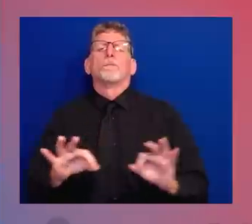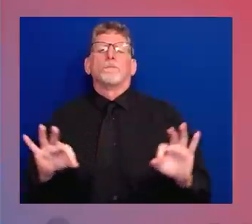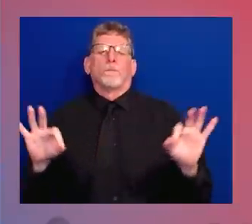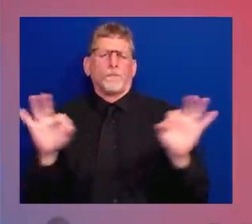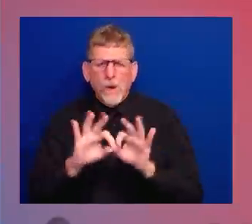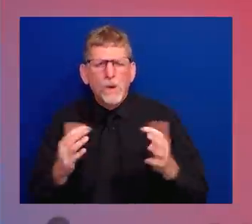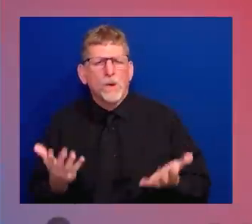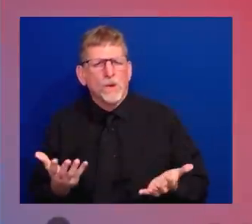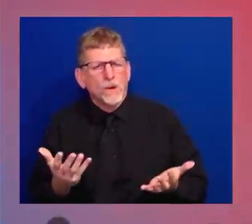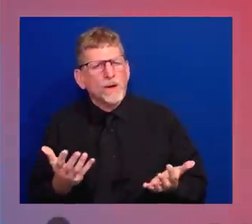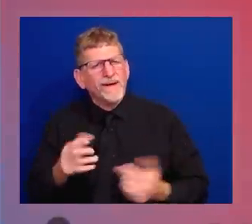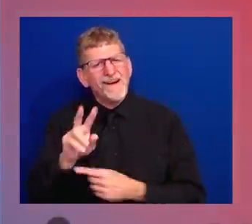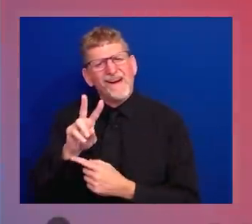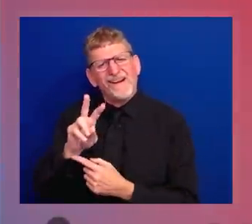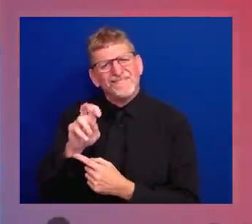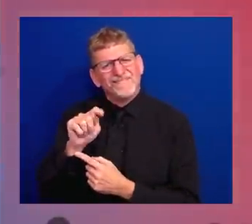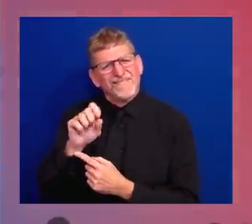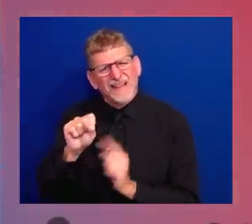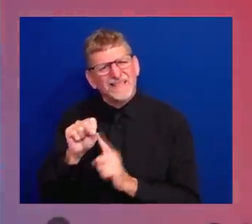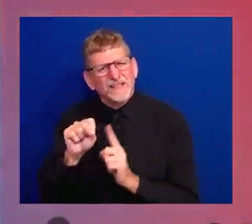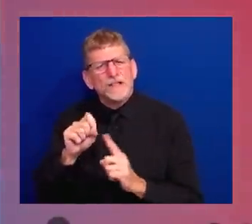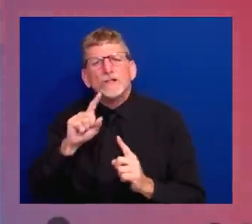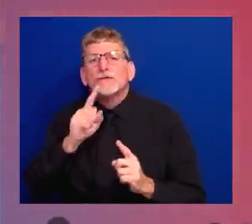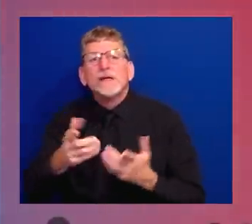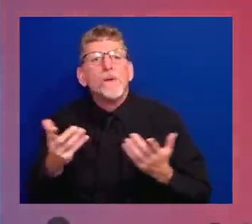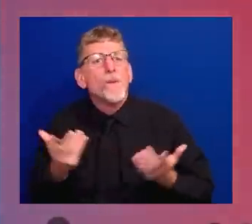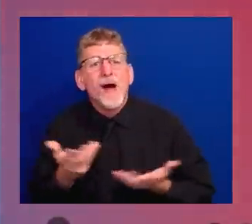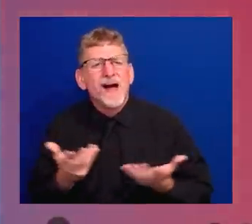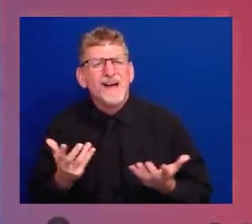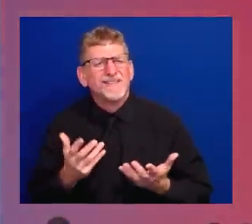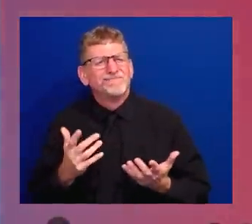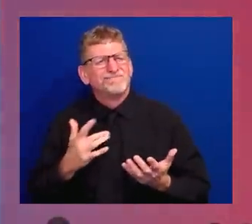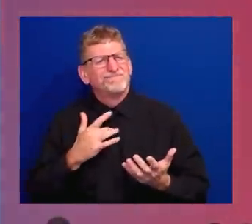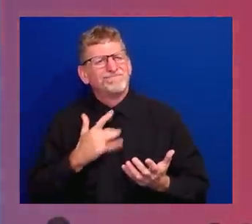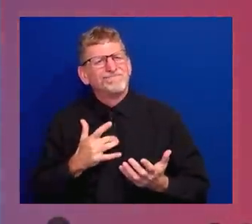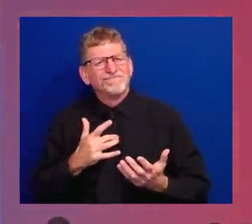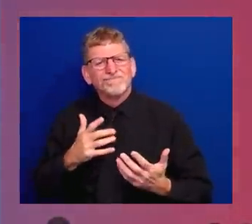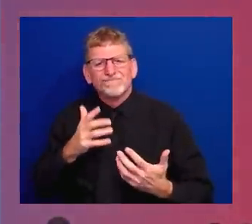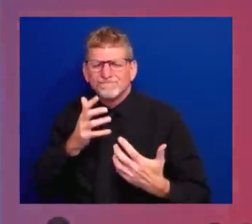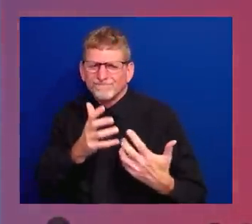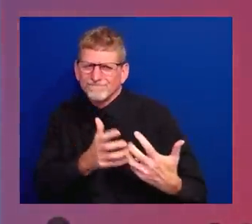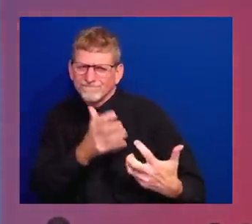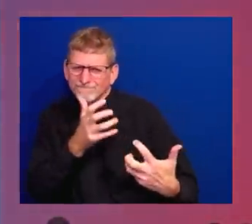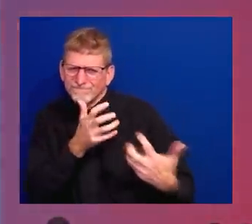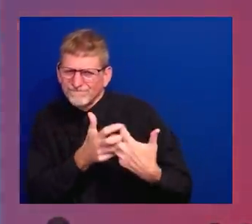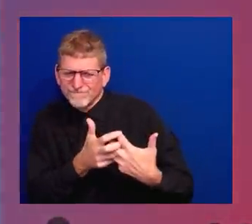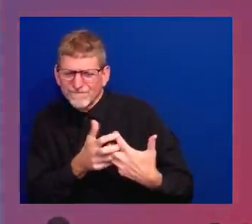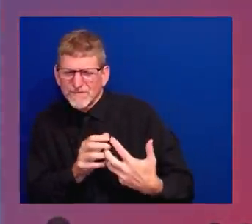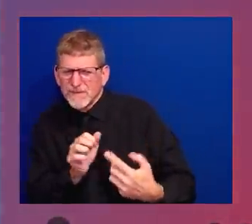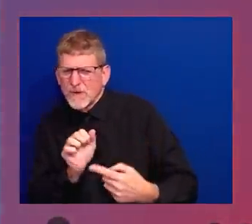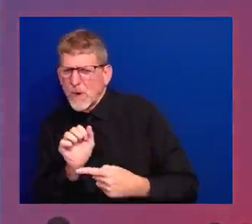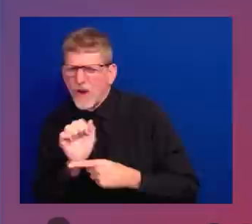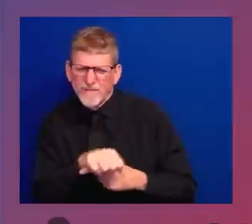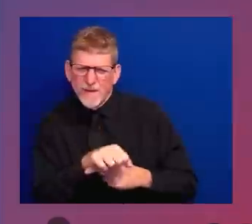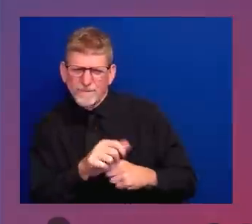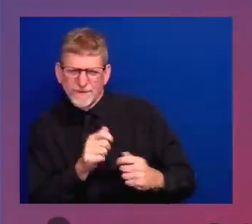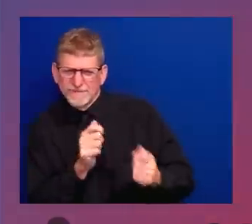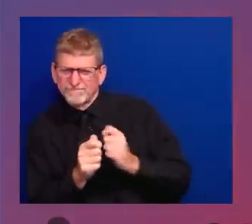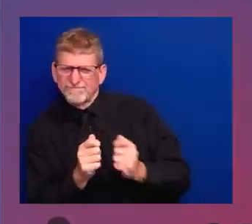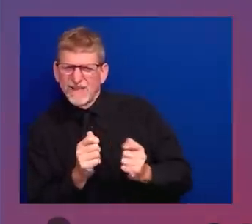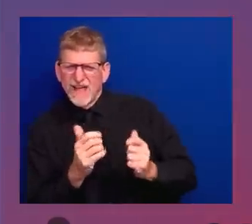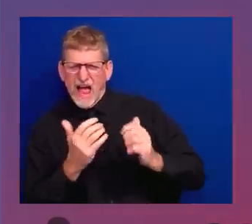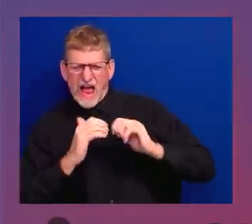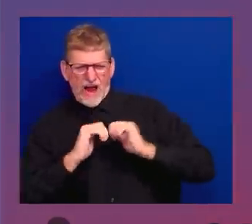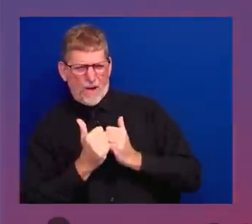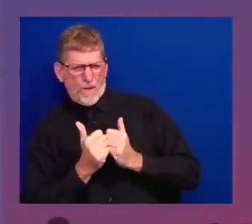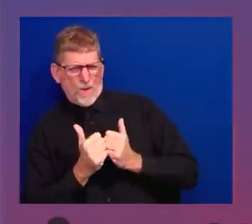and we overcome. We've been taught to suck it up and walk it off. For decades, we've suffered in silence